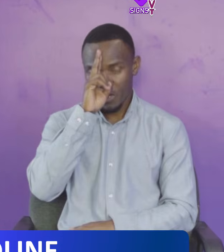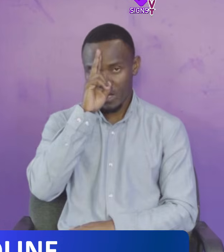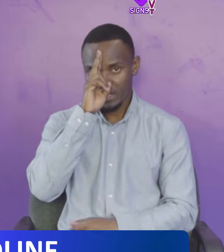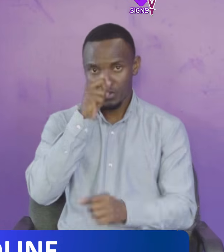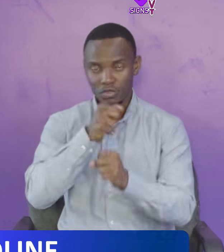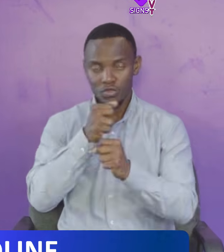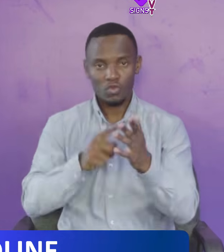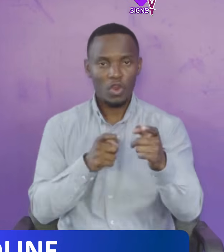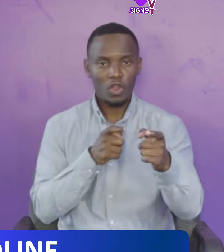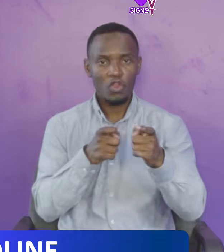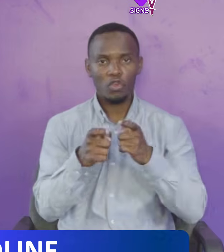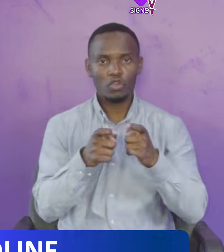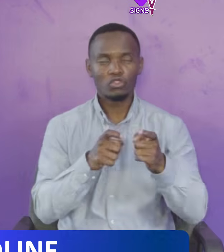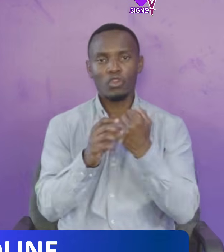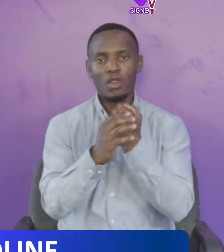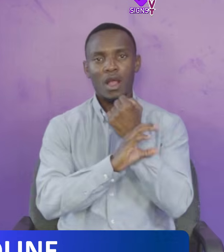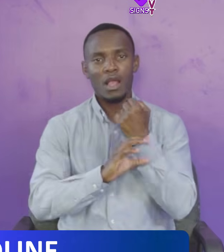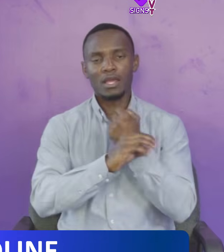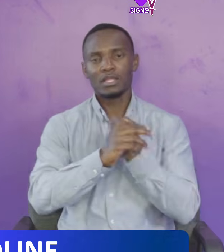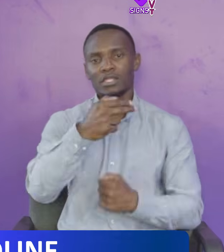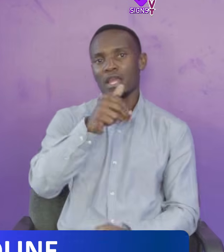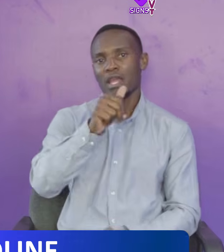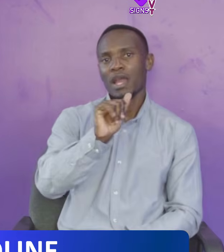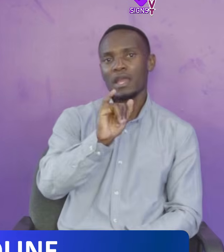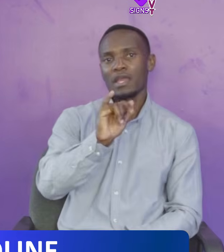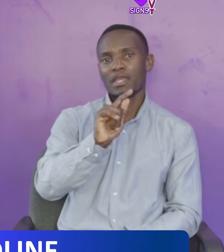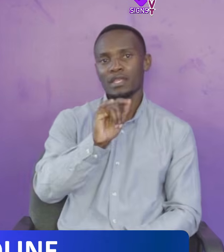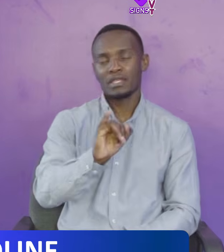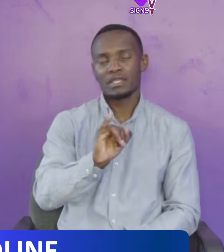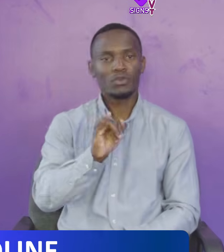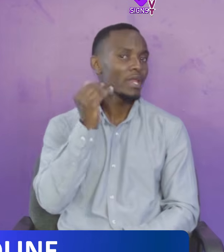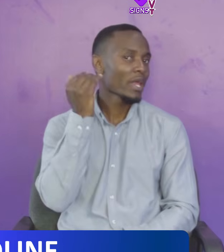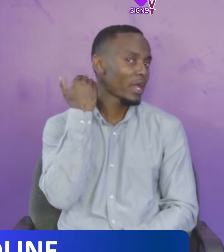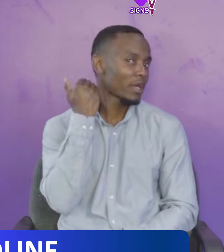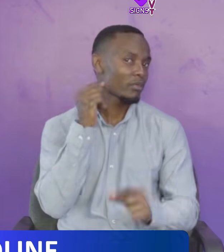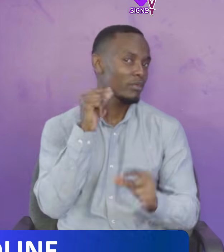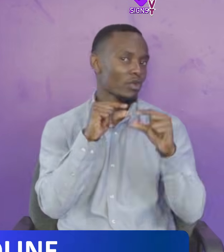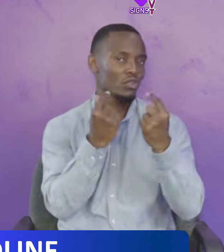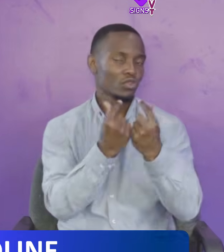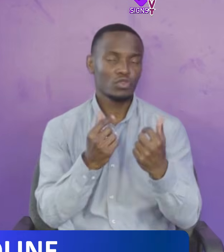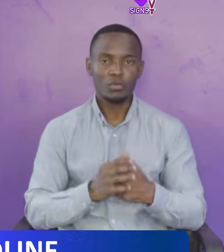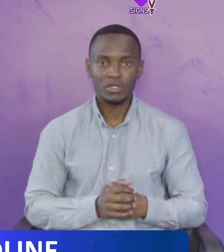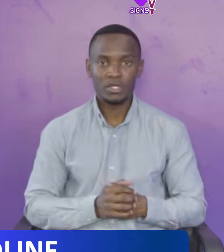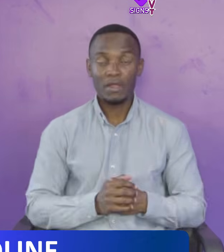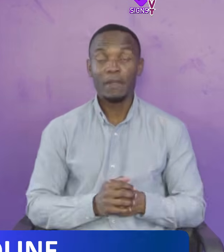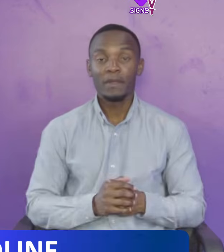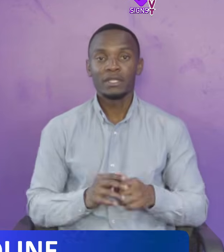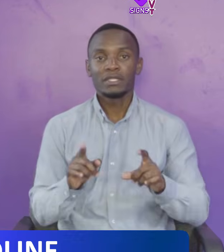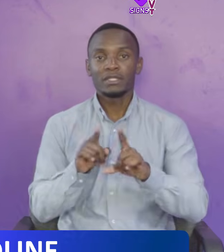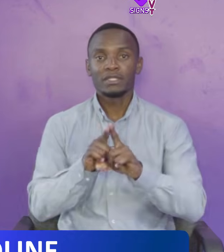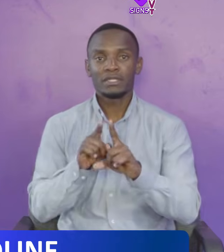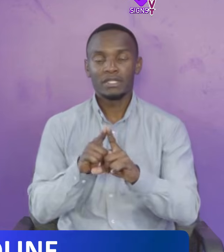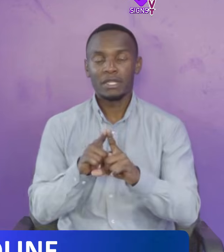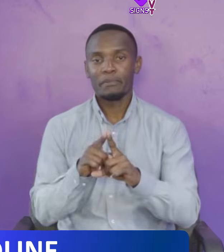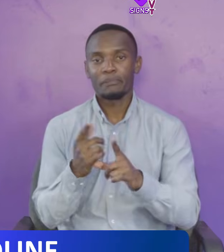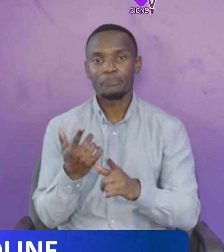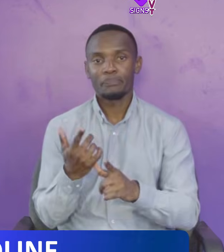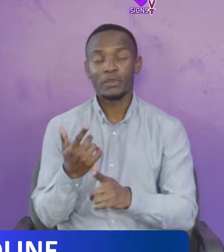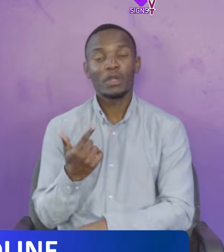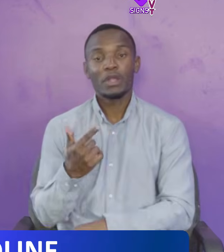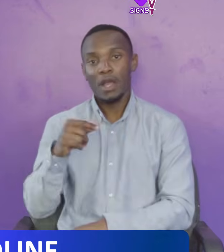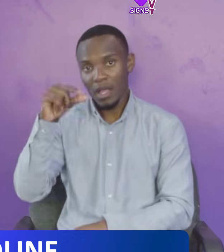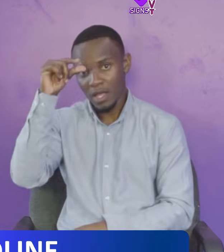gangs. And Kenya deployed hundreds of additional police officers to relieve law enforcement, ending their mission in Haiti on